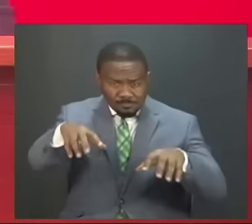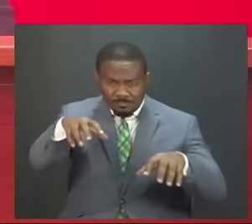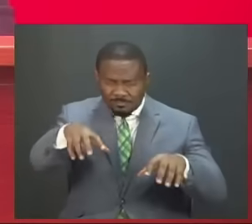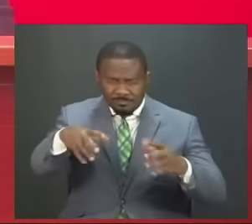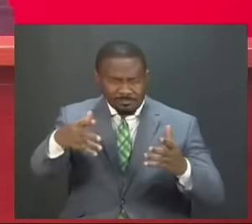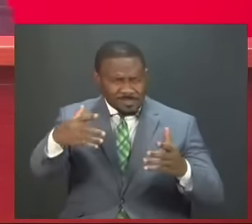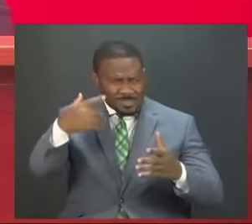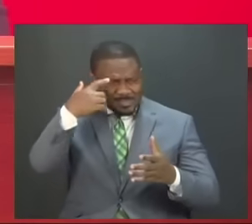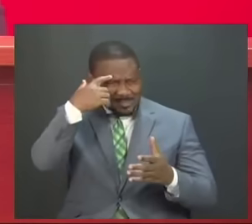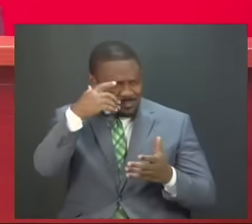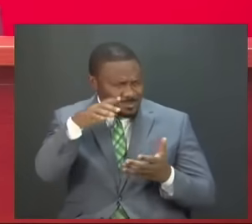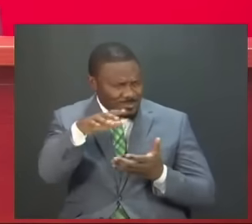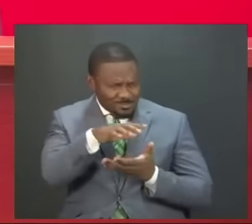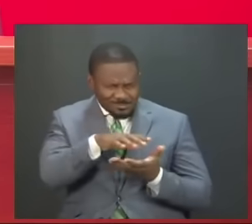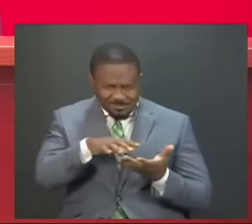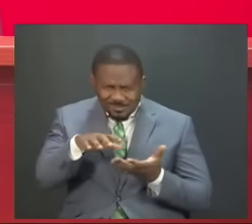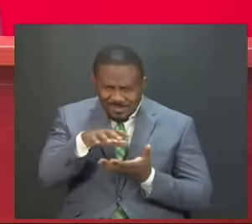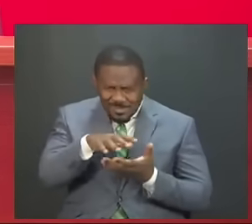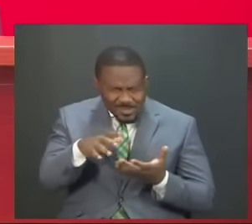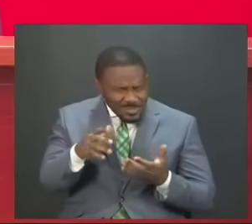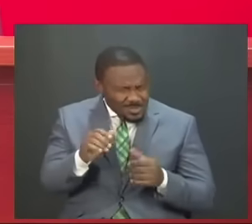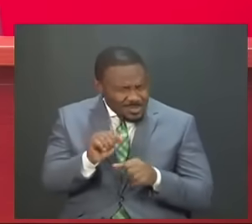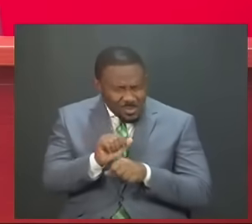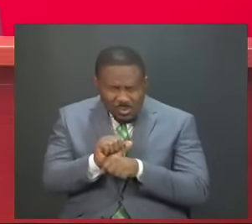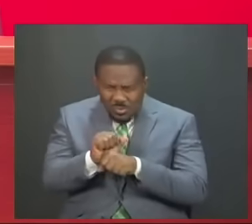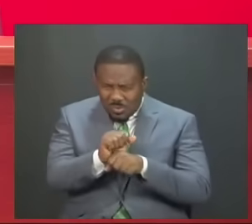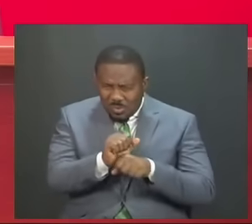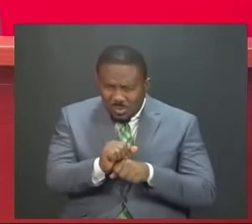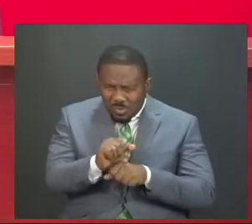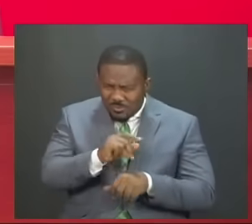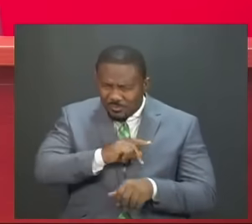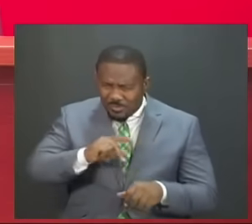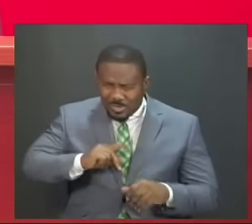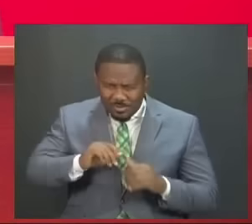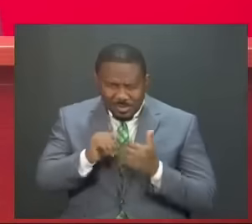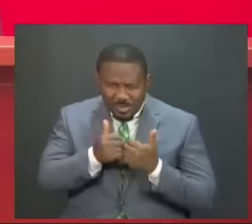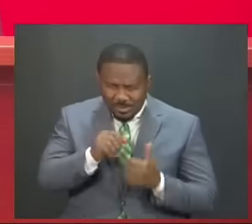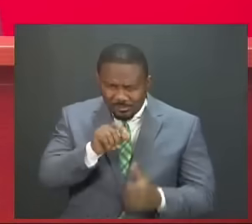unclear about how we conduct things in the House.